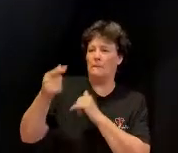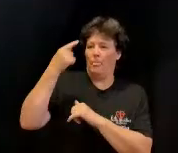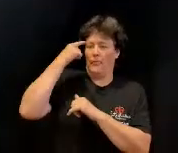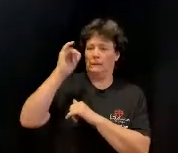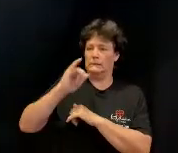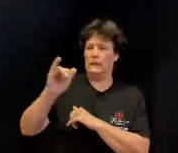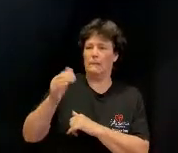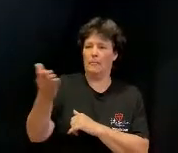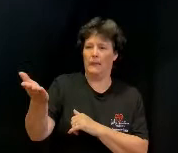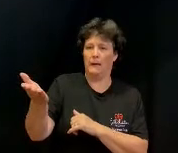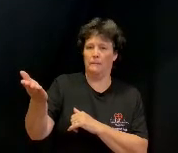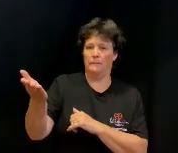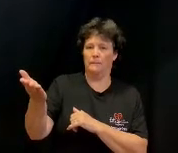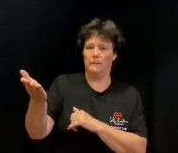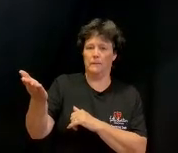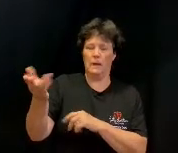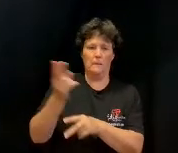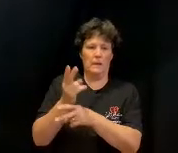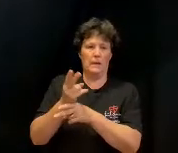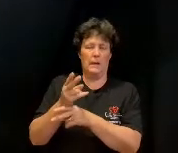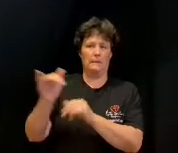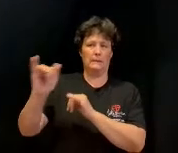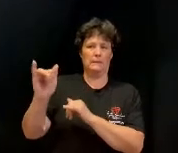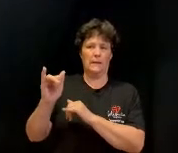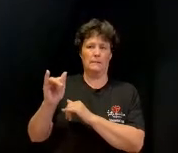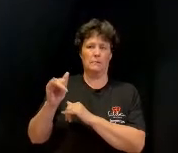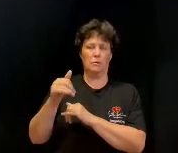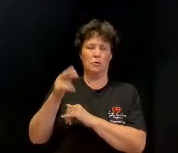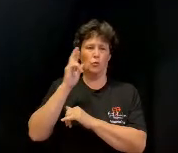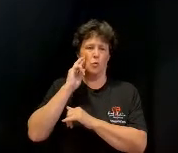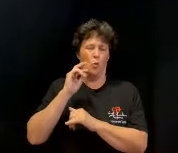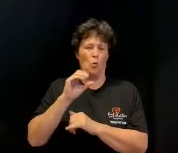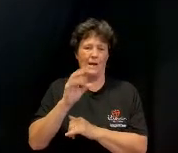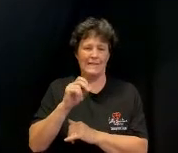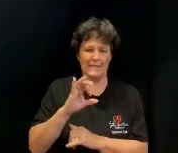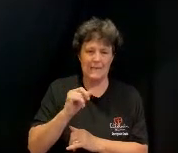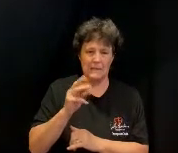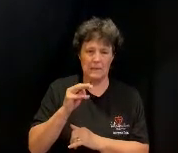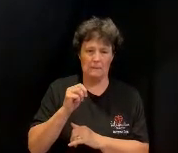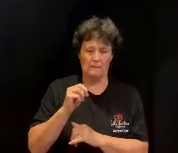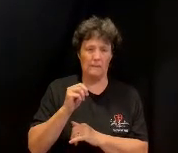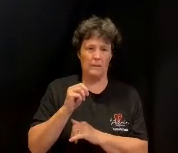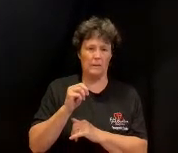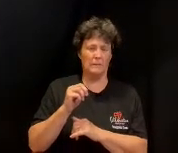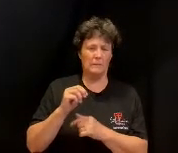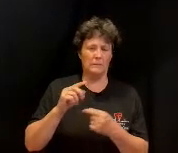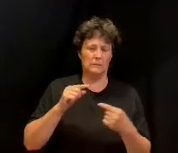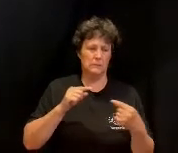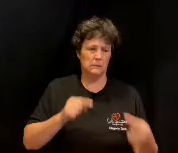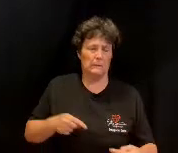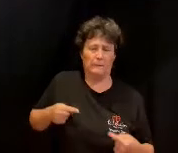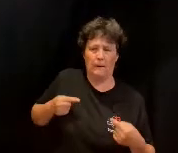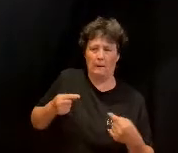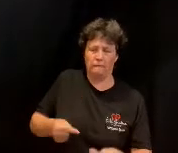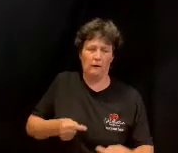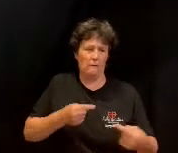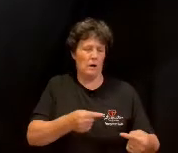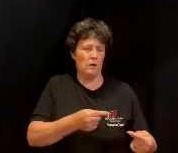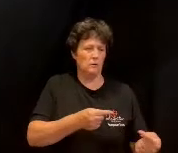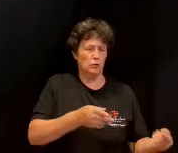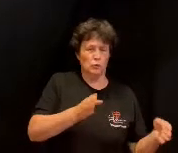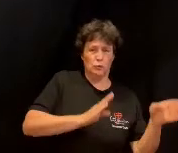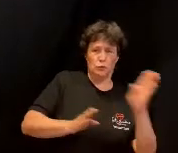world today, we're hearing a lot about racism, and it's all this stuff that's demonic, this stuff that's being instructed and taught, and things are going